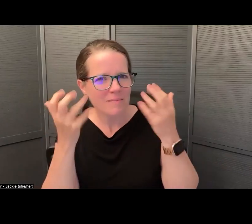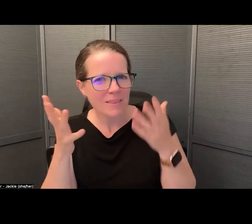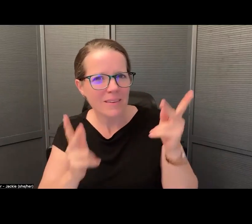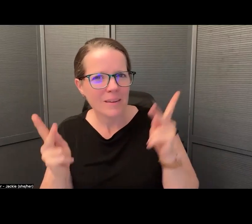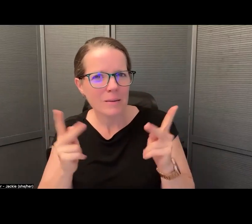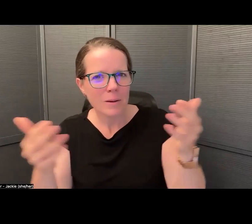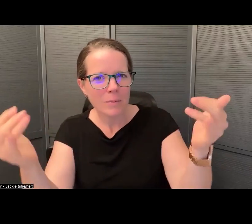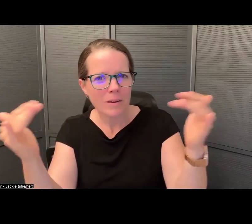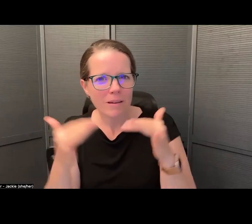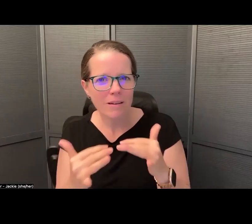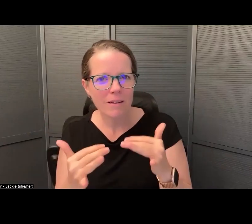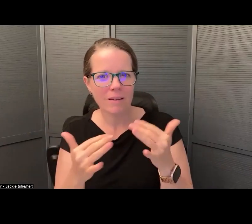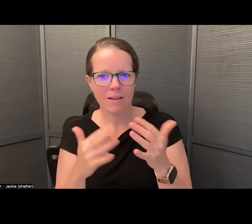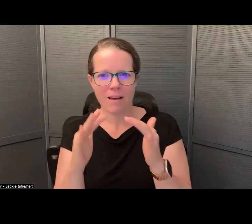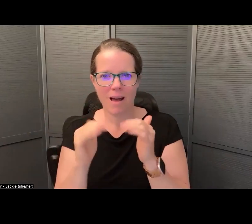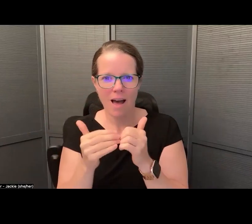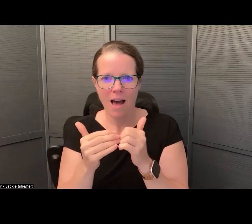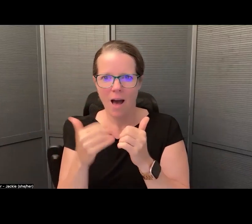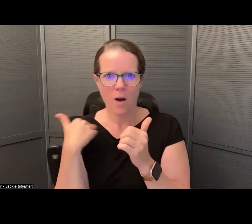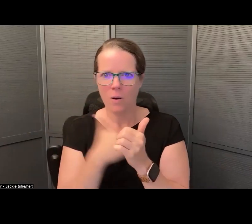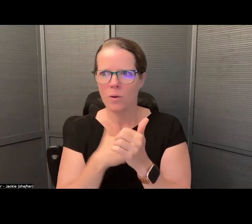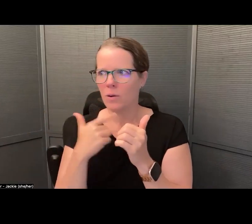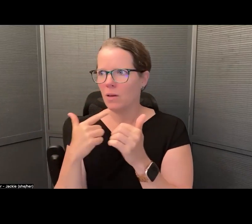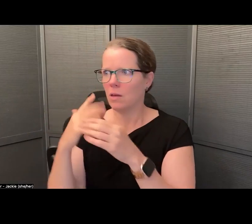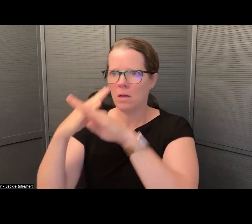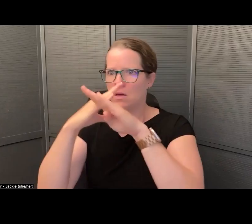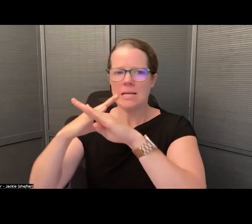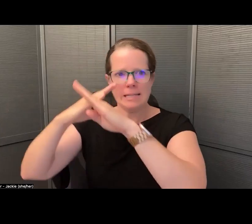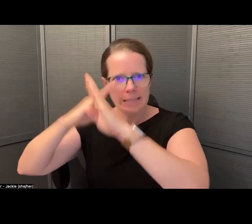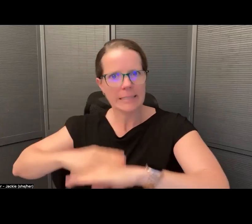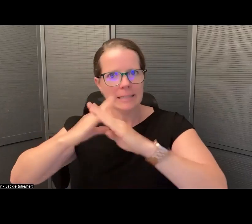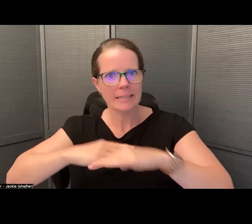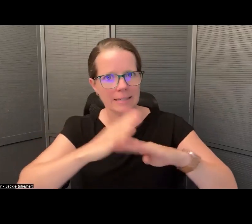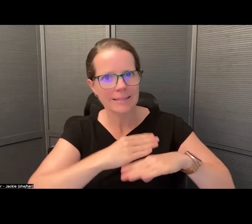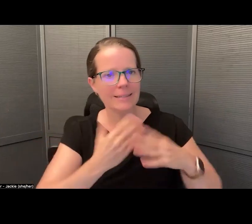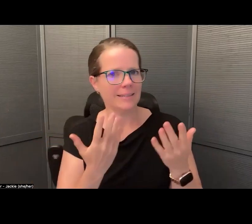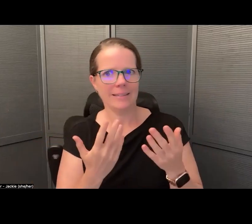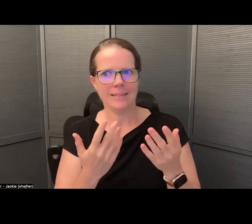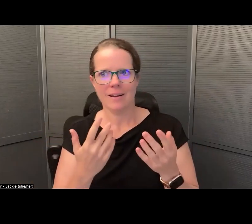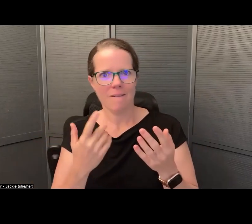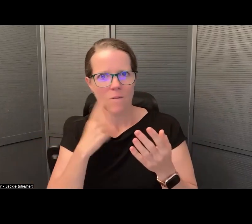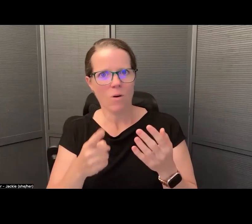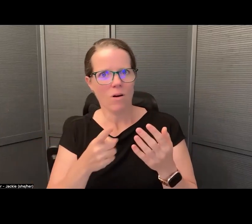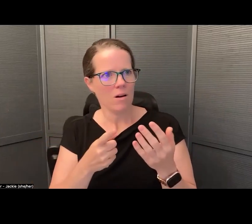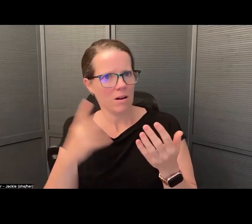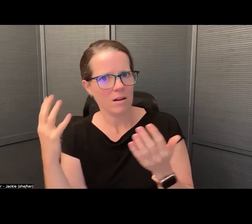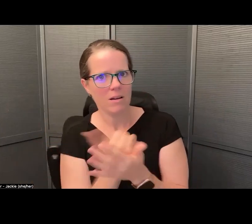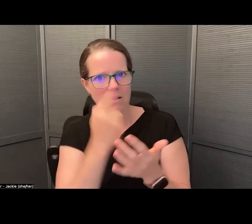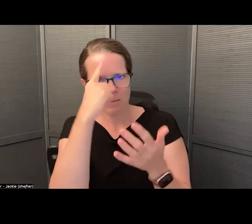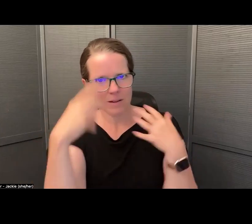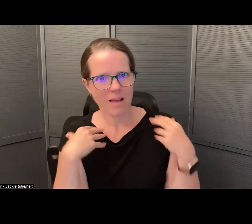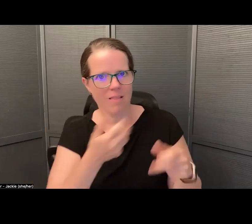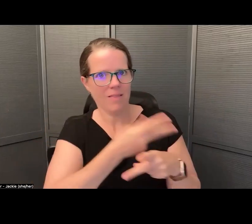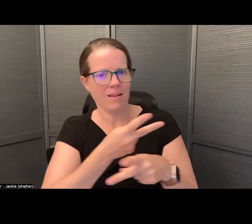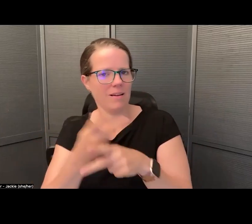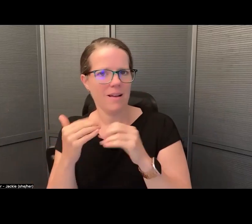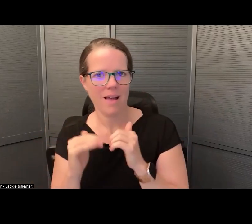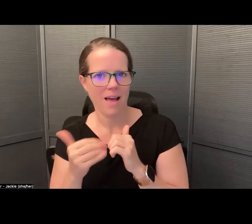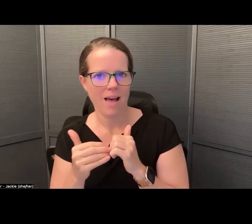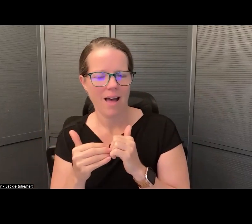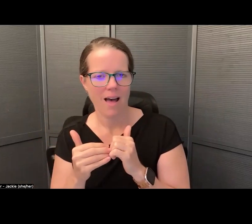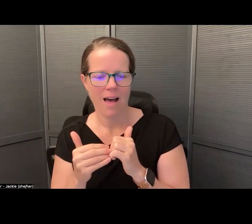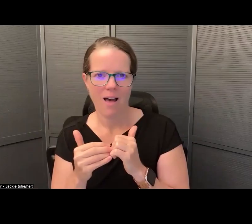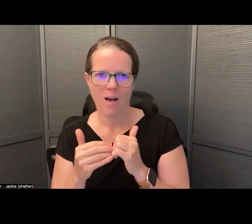mental health, which you just heard has been so critical to my work and I know is so critical to all of yours. The Centers of Excellence at Mass